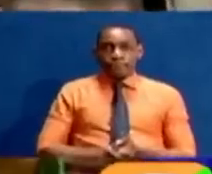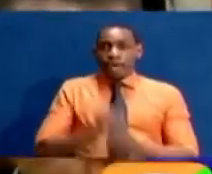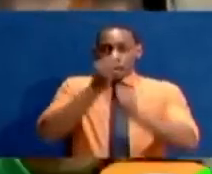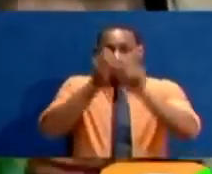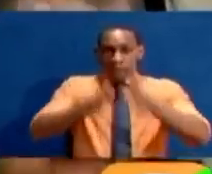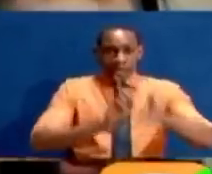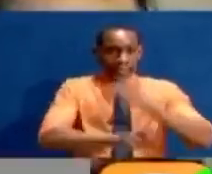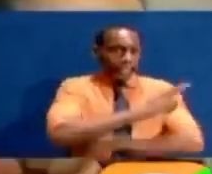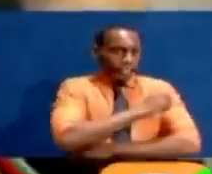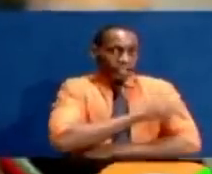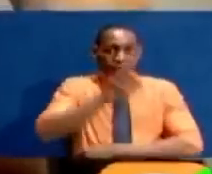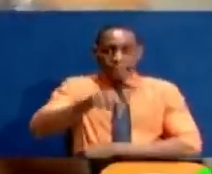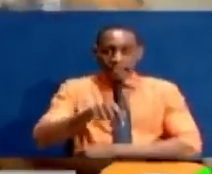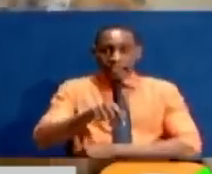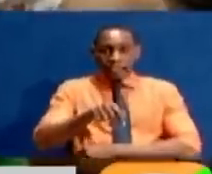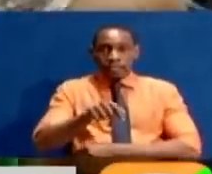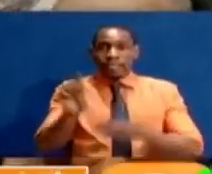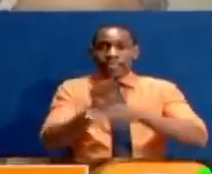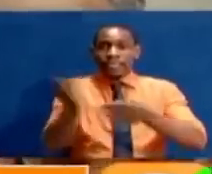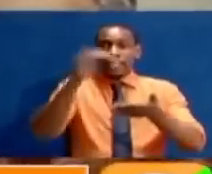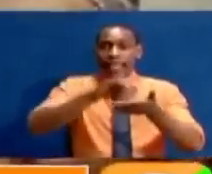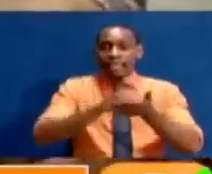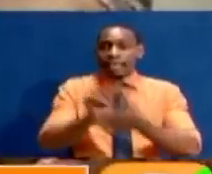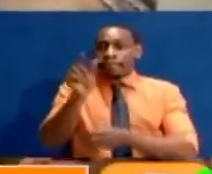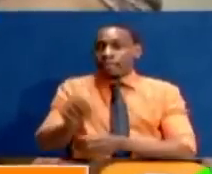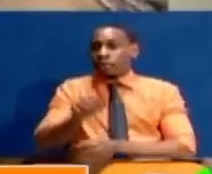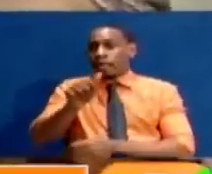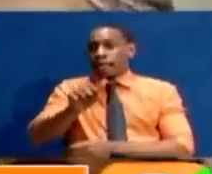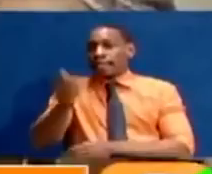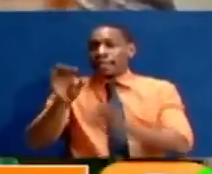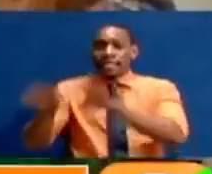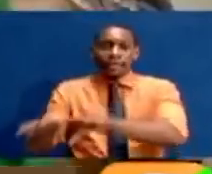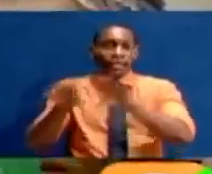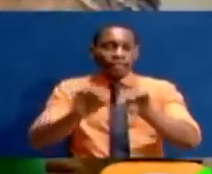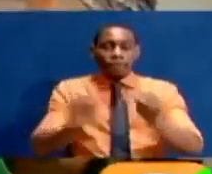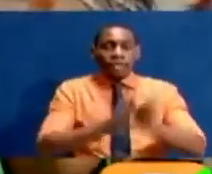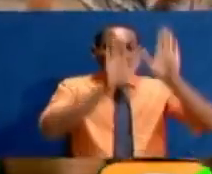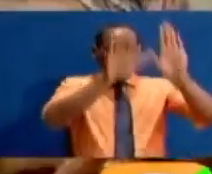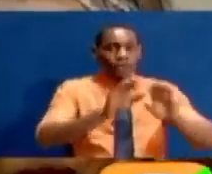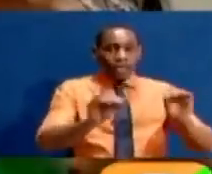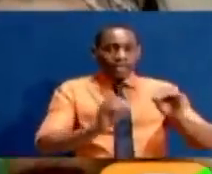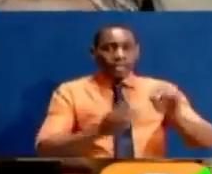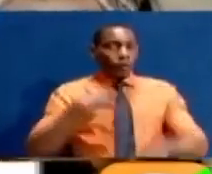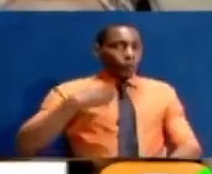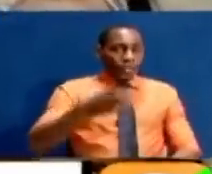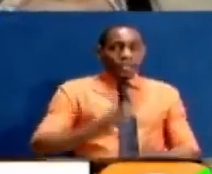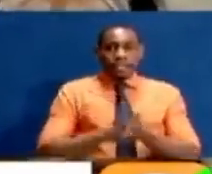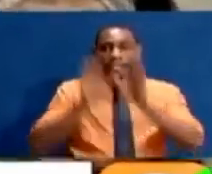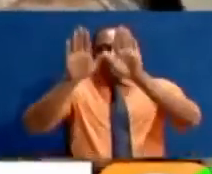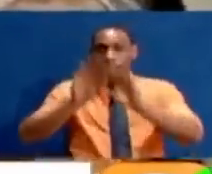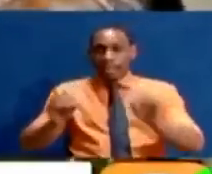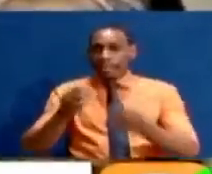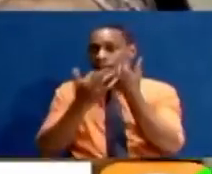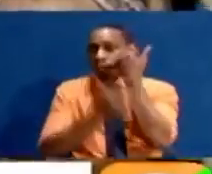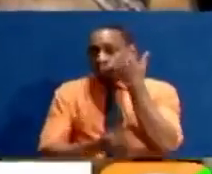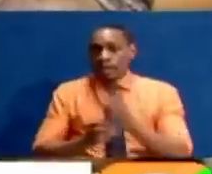personnel within the hospital must be retrained so that nobody has to suffer. It doesn't matter whether you are high class or whether you are low class,